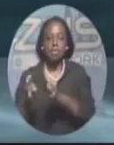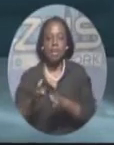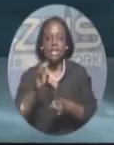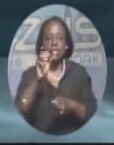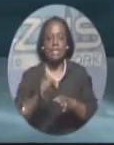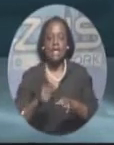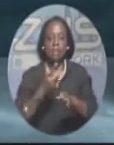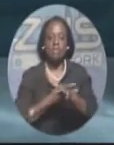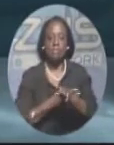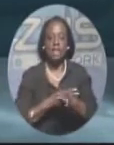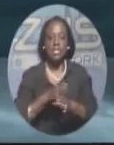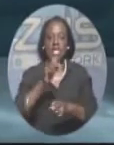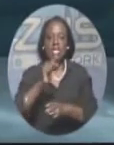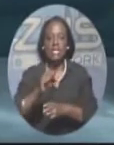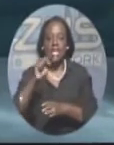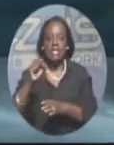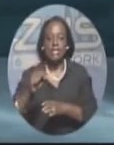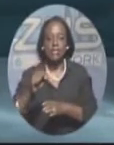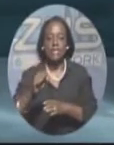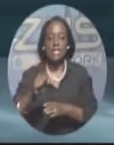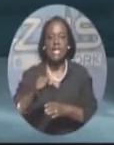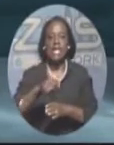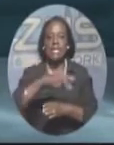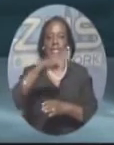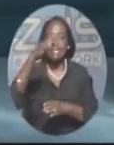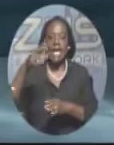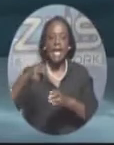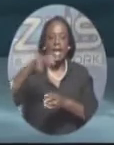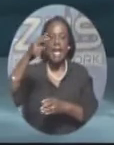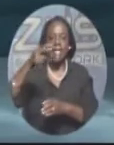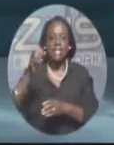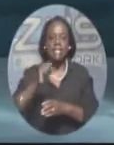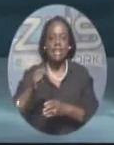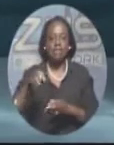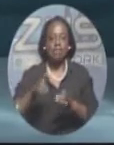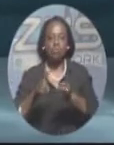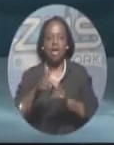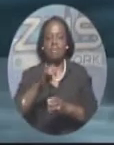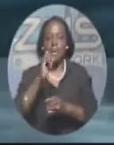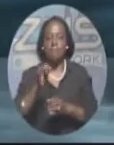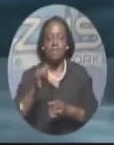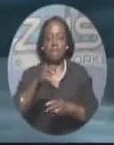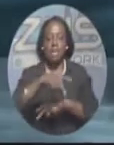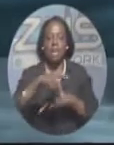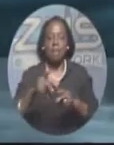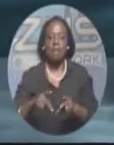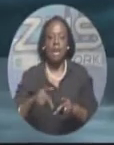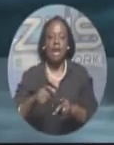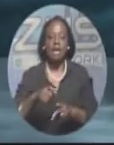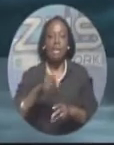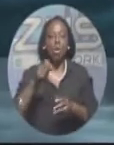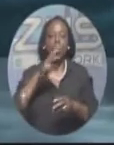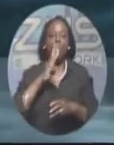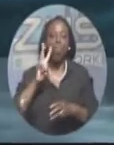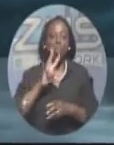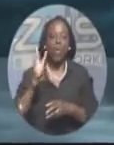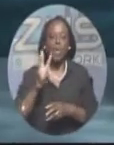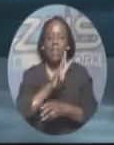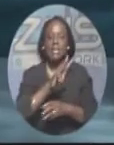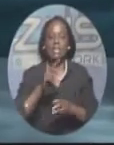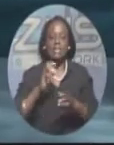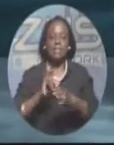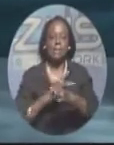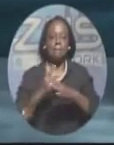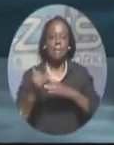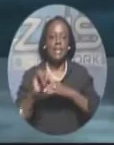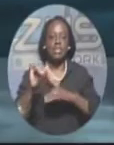Suzy, Skyline Heights, Sanford Drive, Imperial Park, Grove, West Bay Street, Orange Hill, and the Eastern